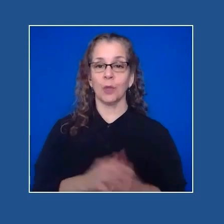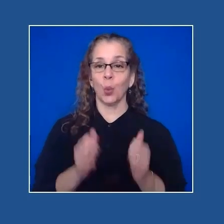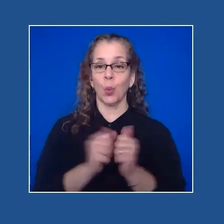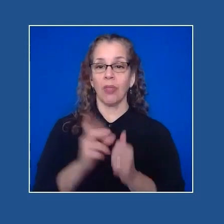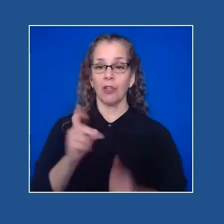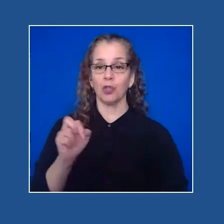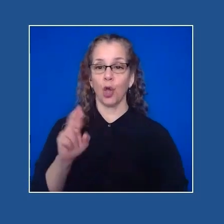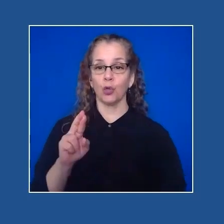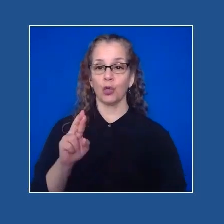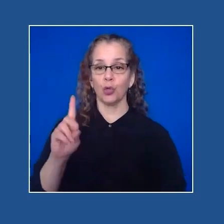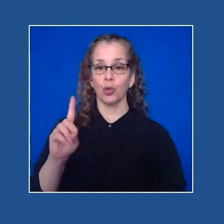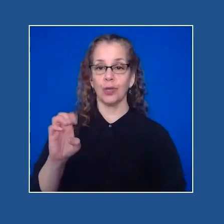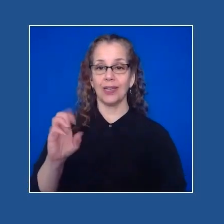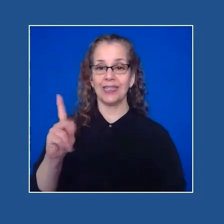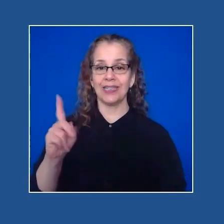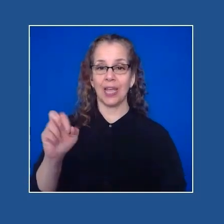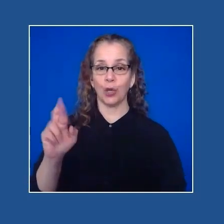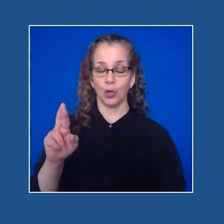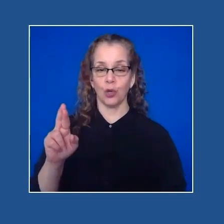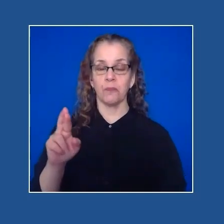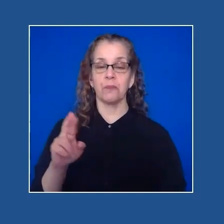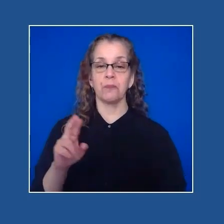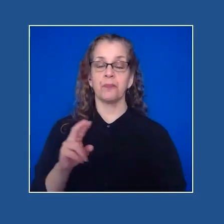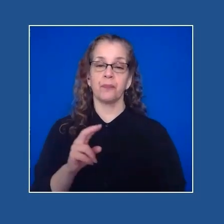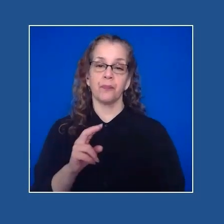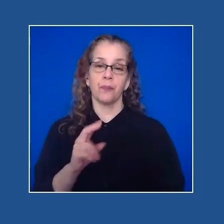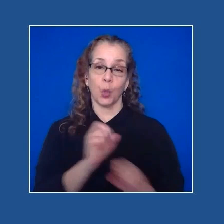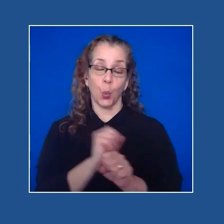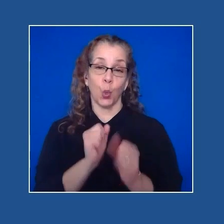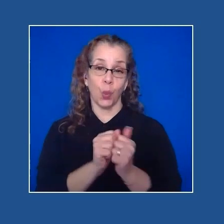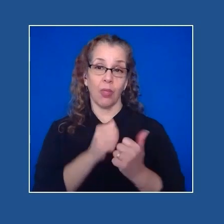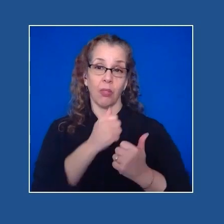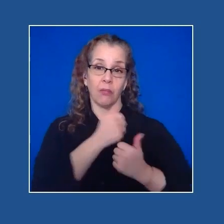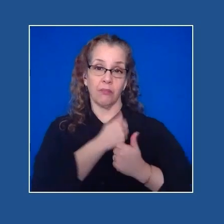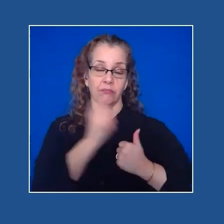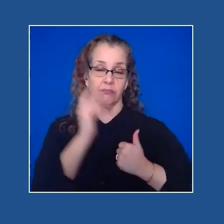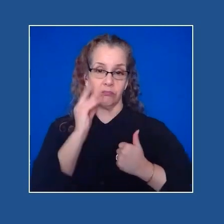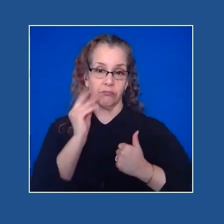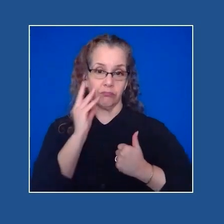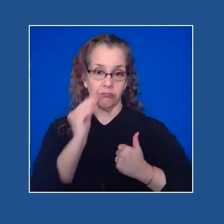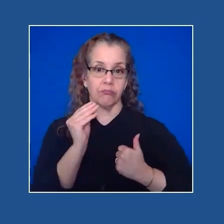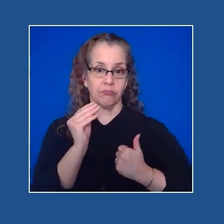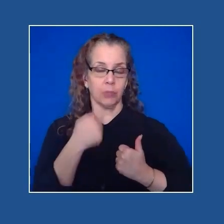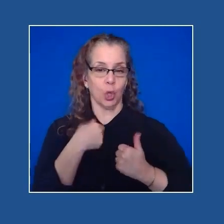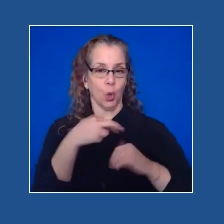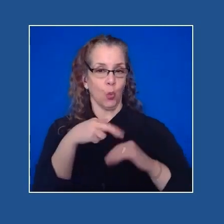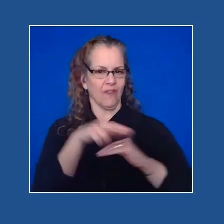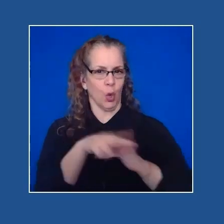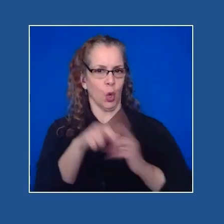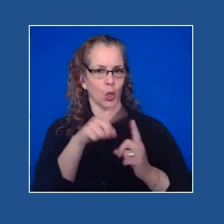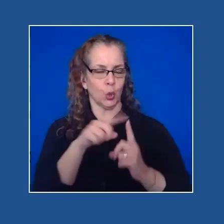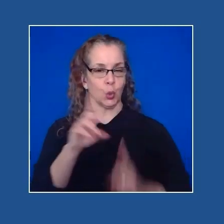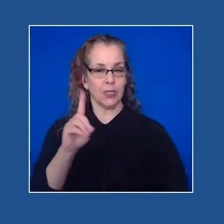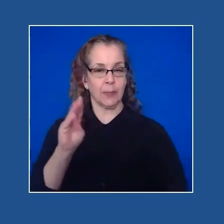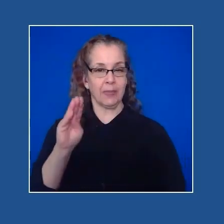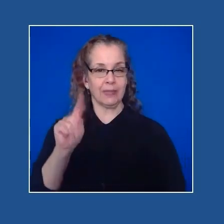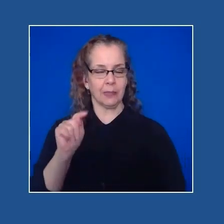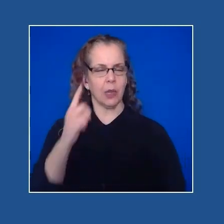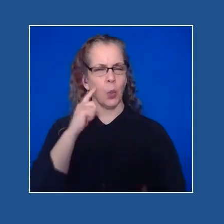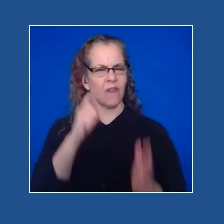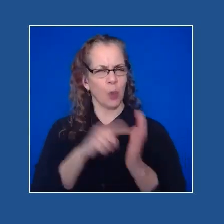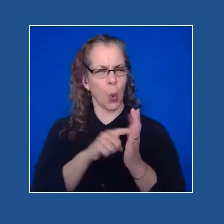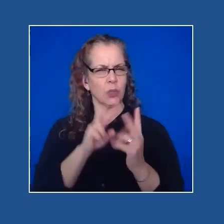time working with veterans referred for DBT Skills Group, we've noticed a couple of challenges. There are